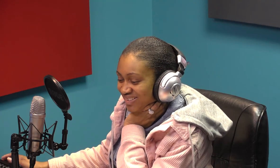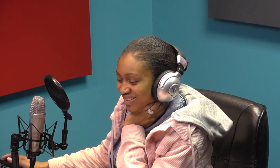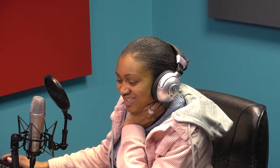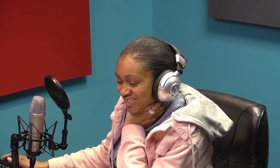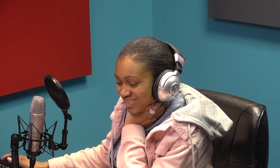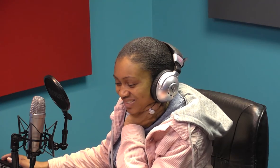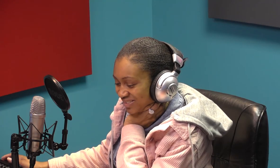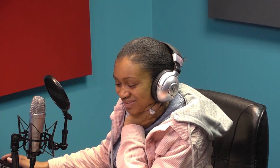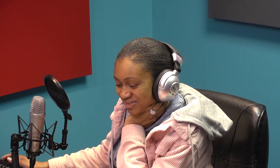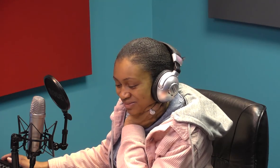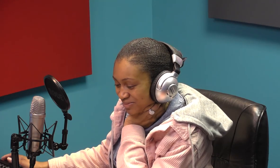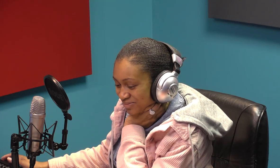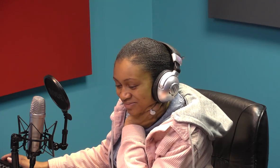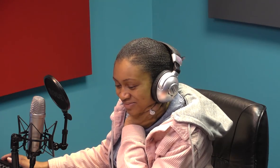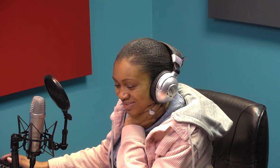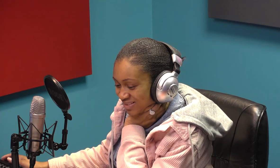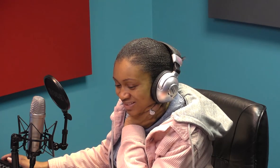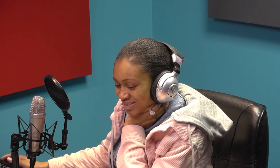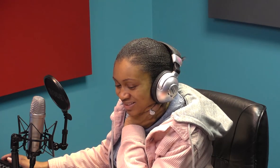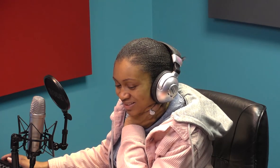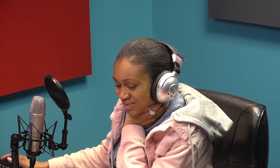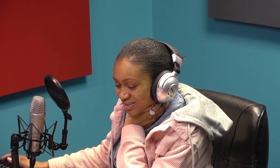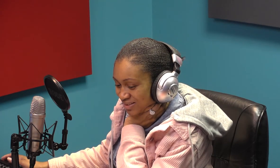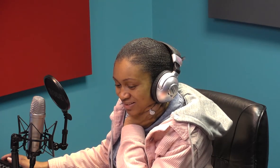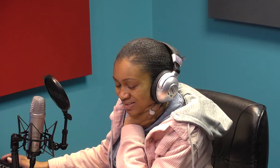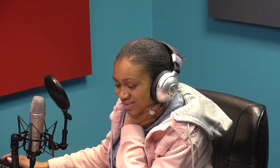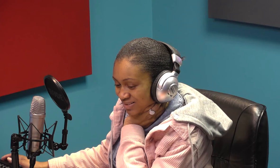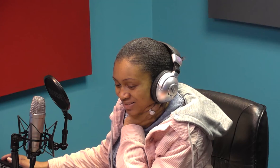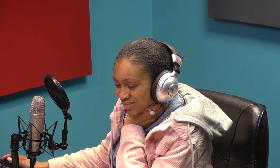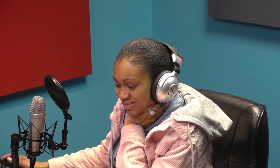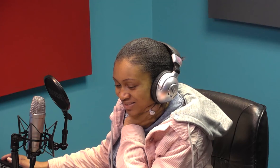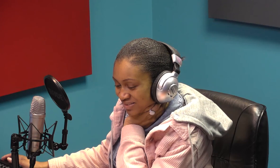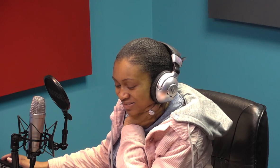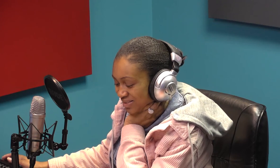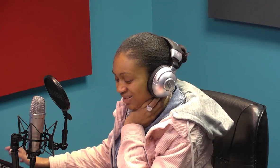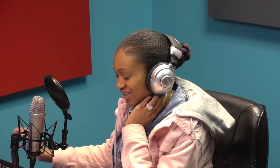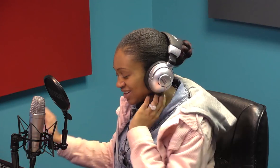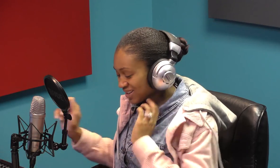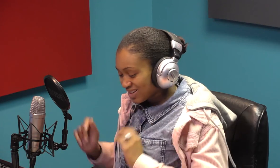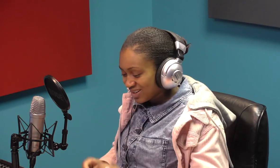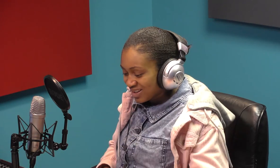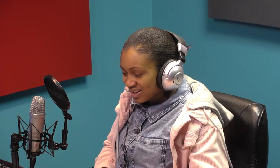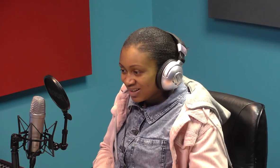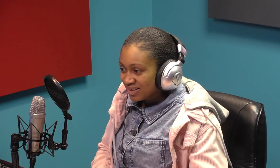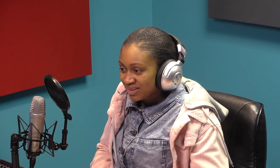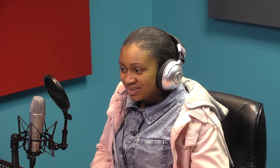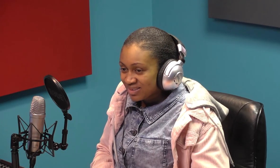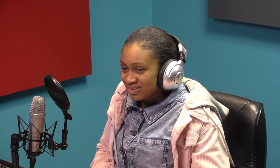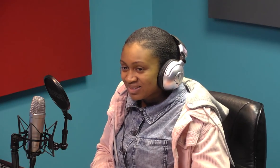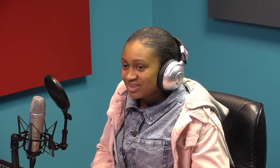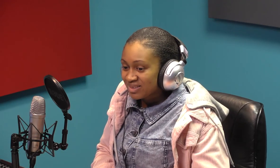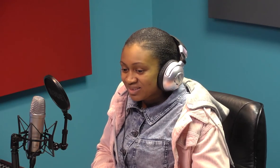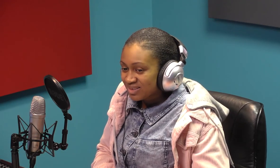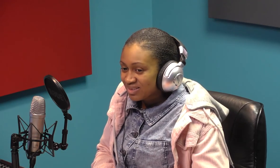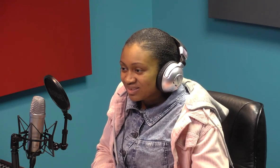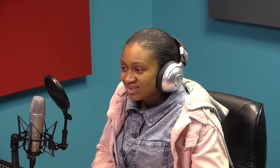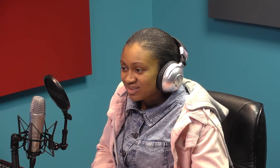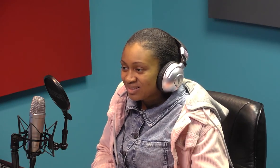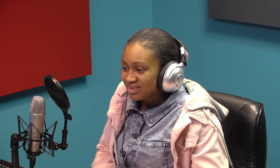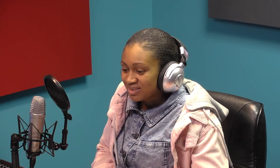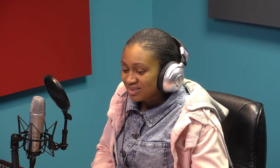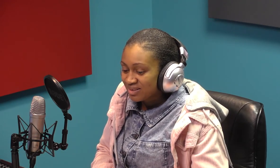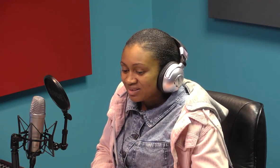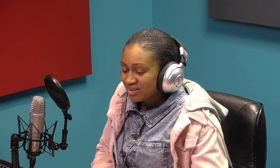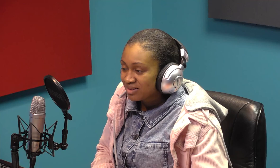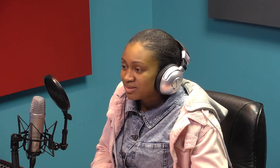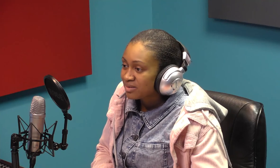that phone with somebody else. So we may pick the phone up and somebody else was on the phone and we had to wait on them to get off. I think it must have been cheaper back then. was rotary